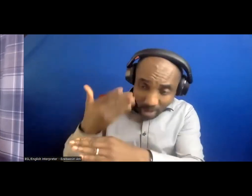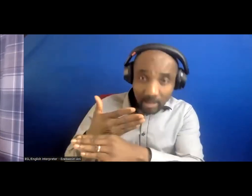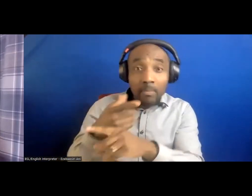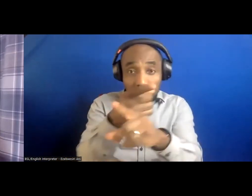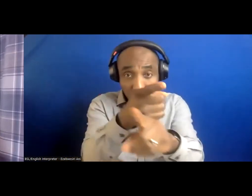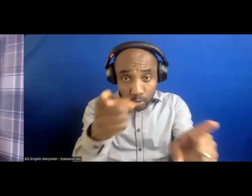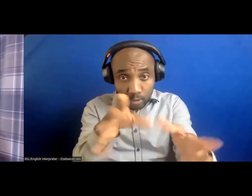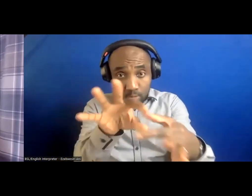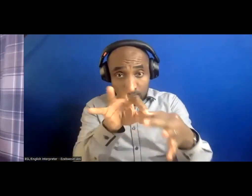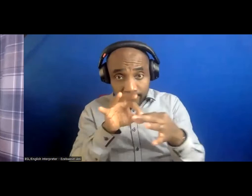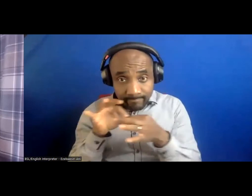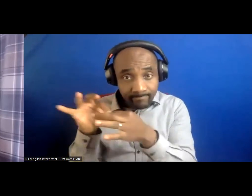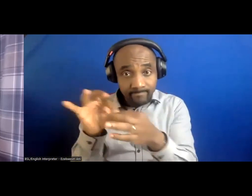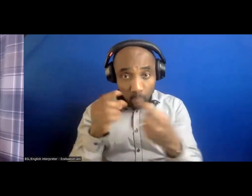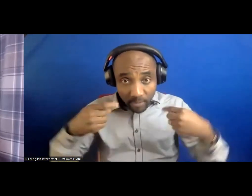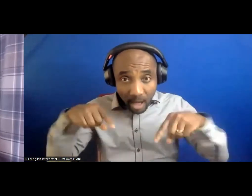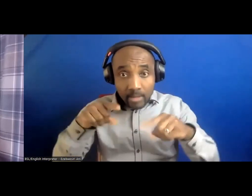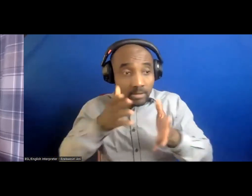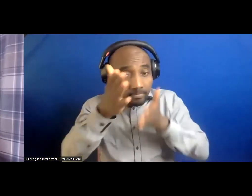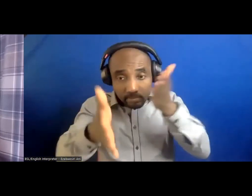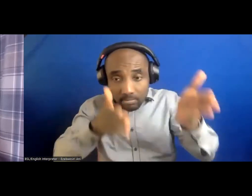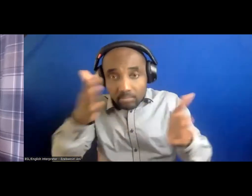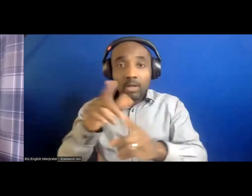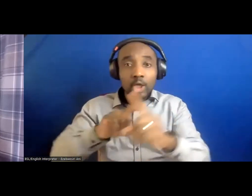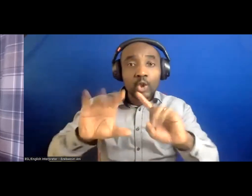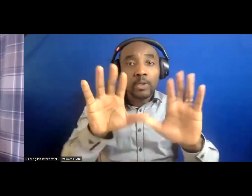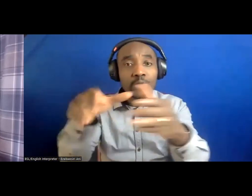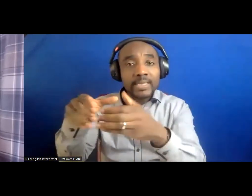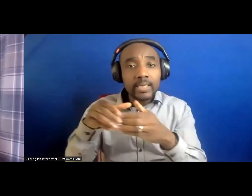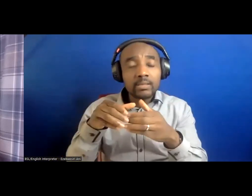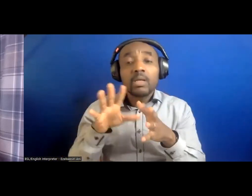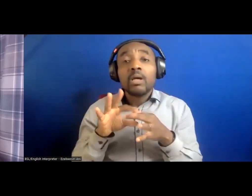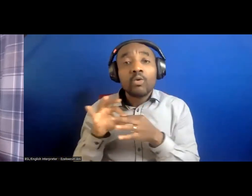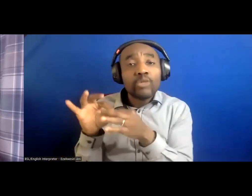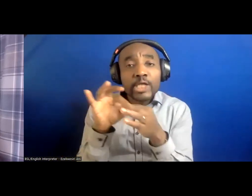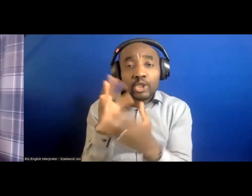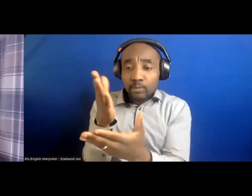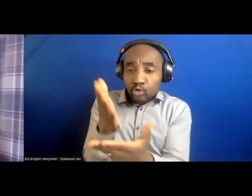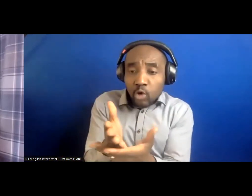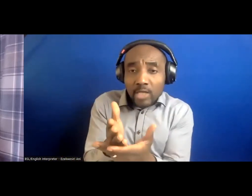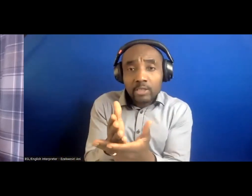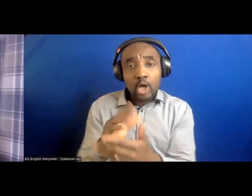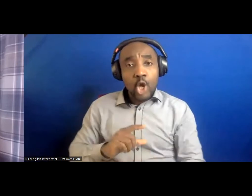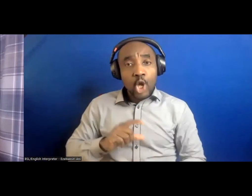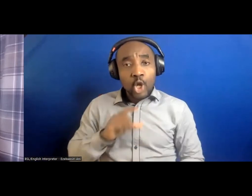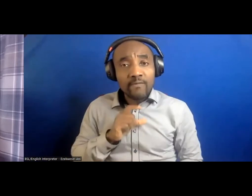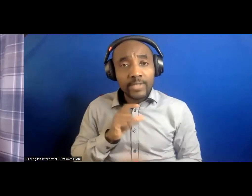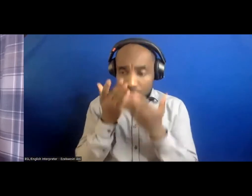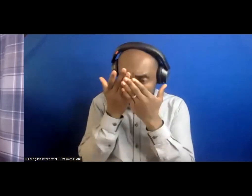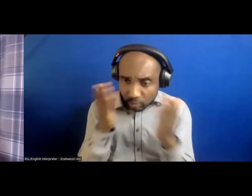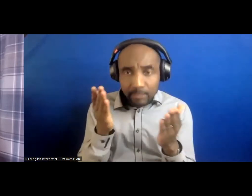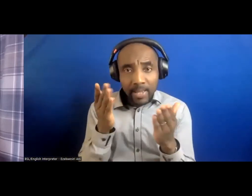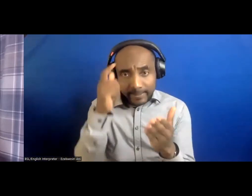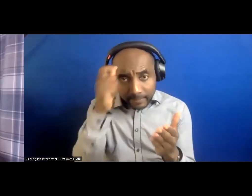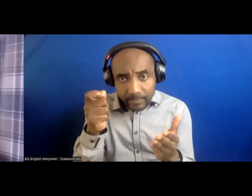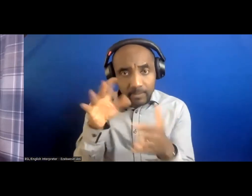with us. So when we go into our communities, when we build relationships of trust, confidence and respect, we